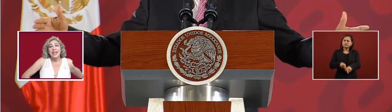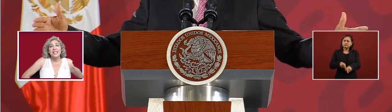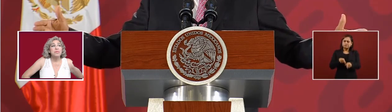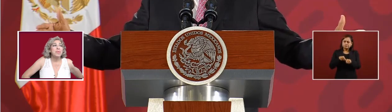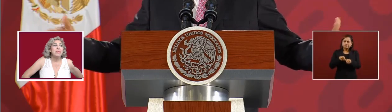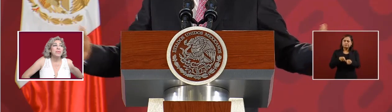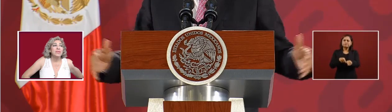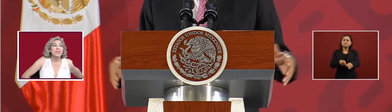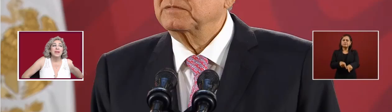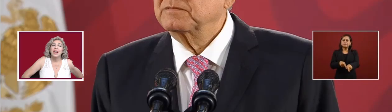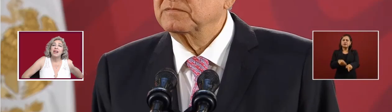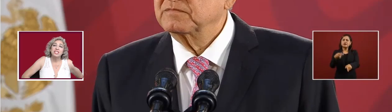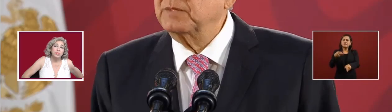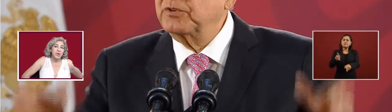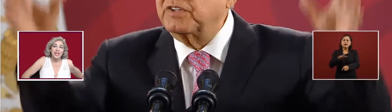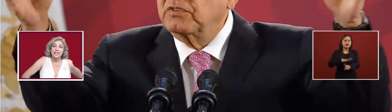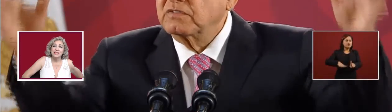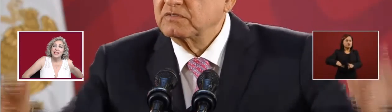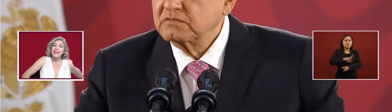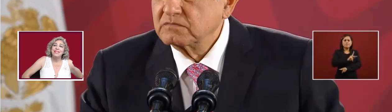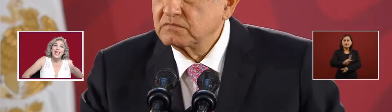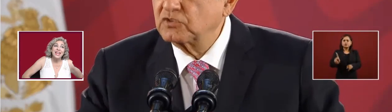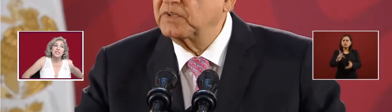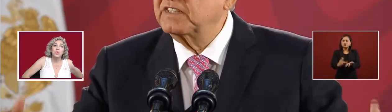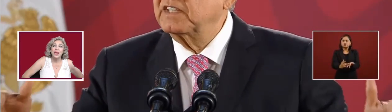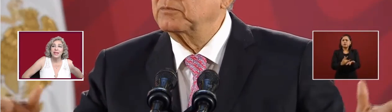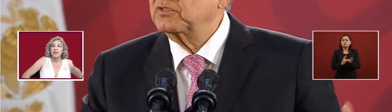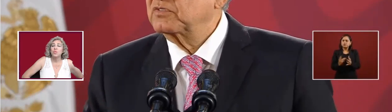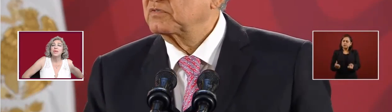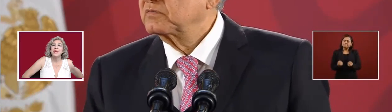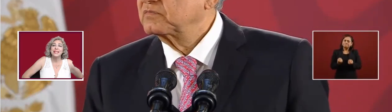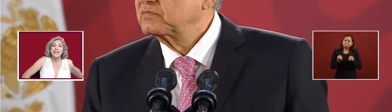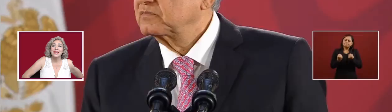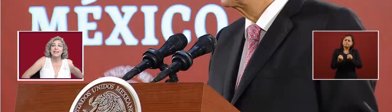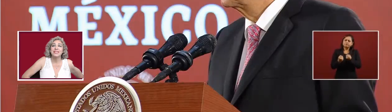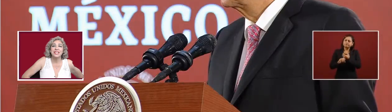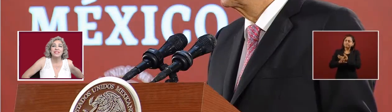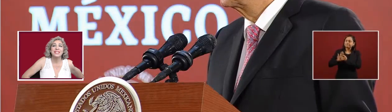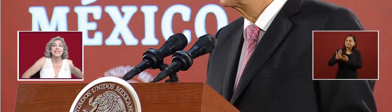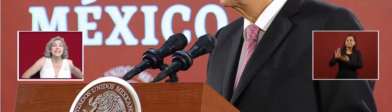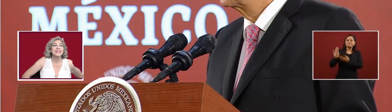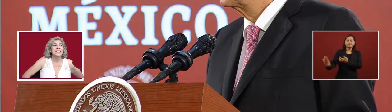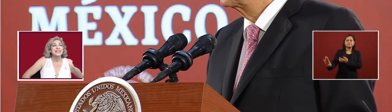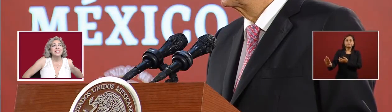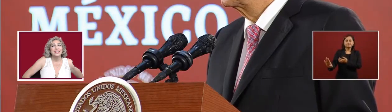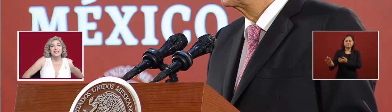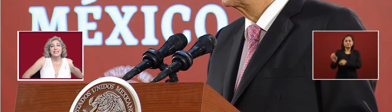and the people are supporting us and that is why we maintain ourselves